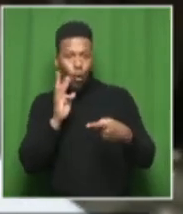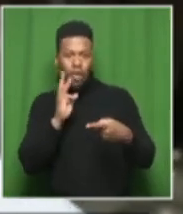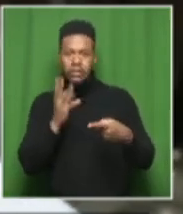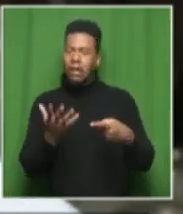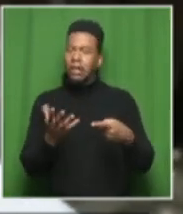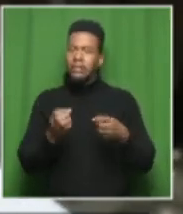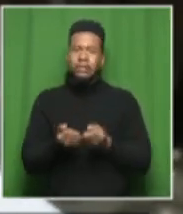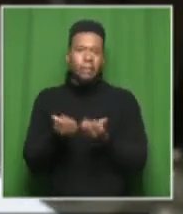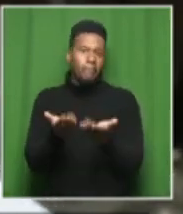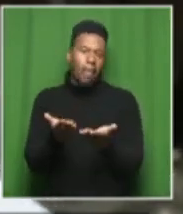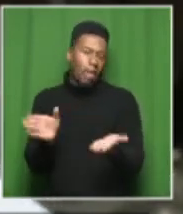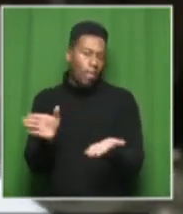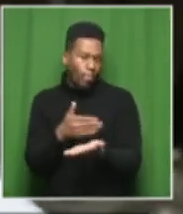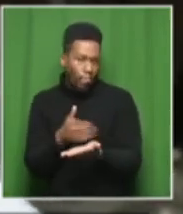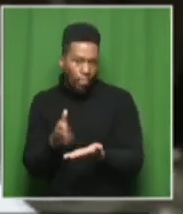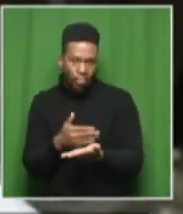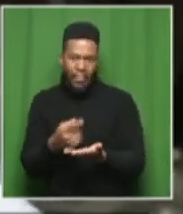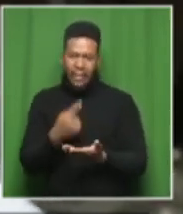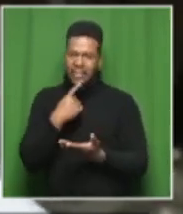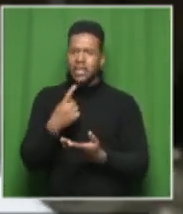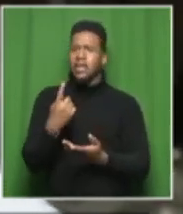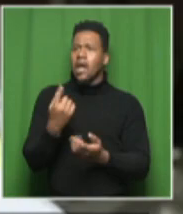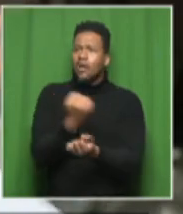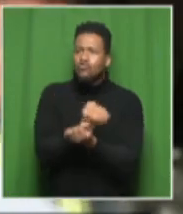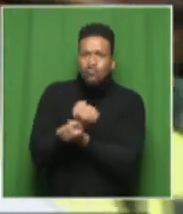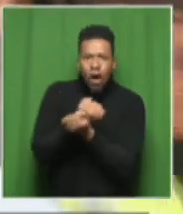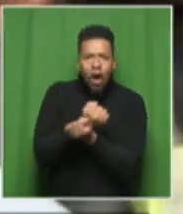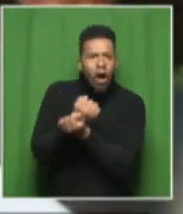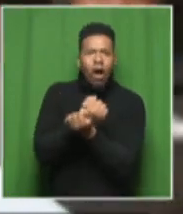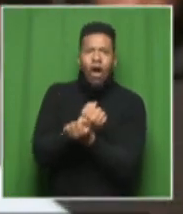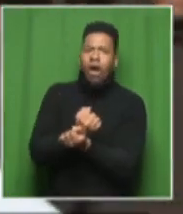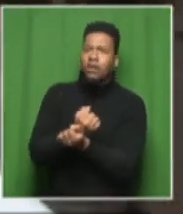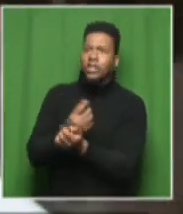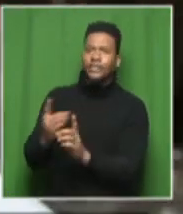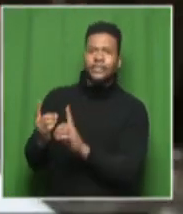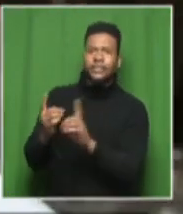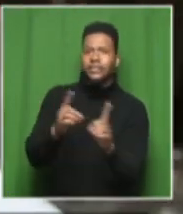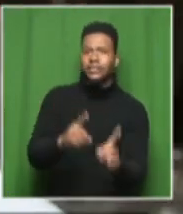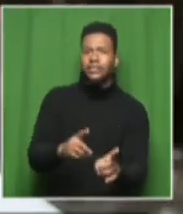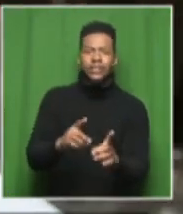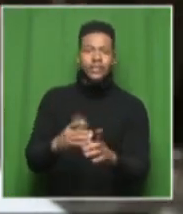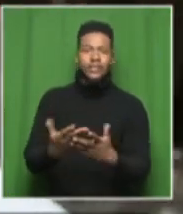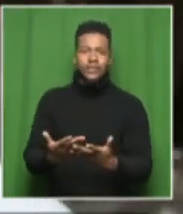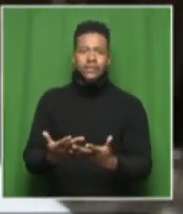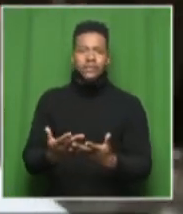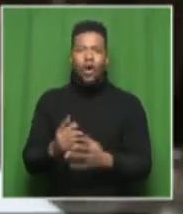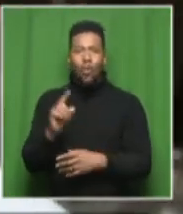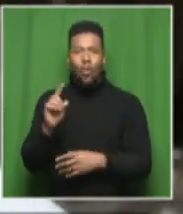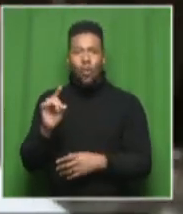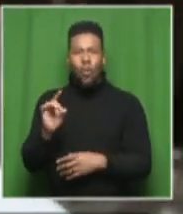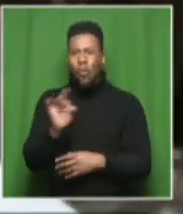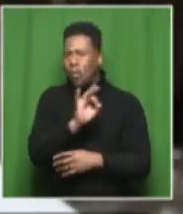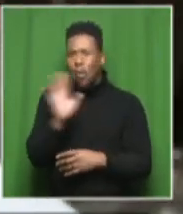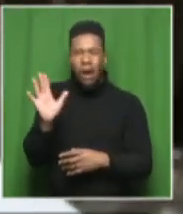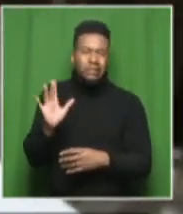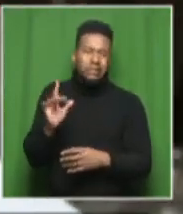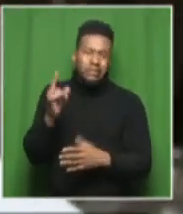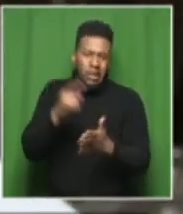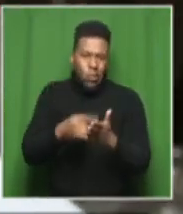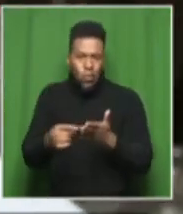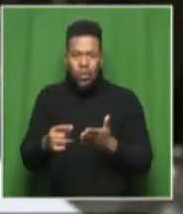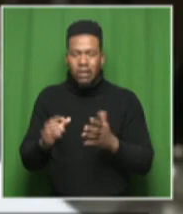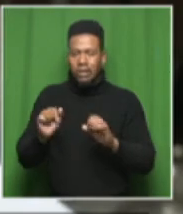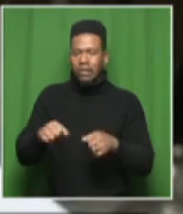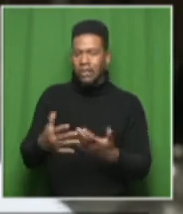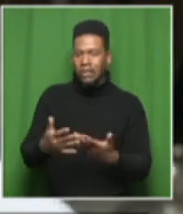where it is only trucking services which delivers a week or once a week. Secondly, it's